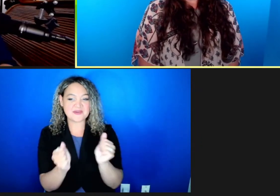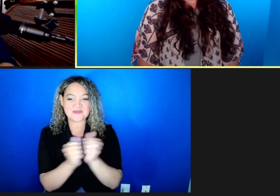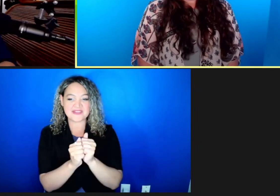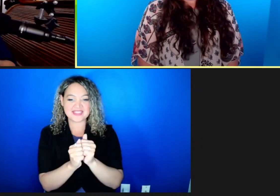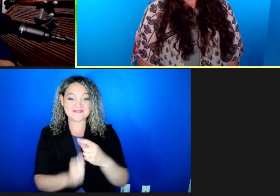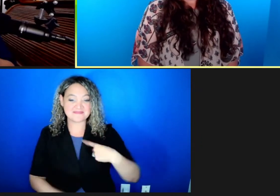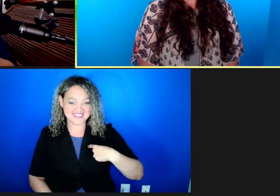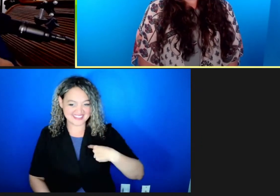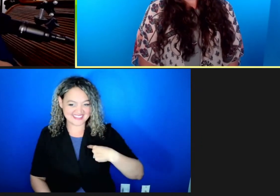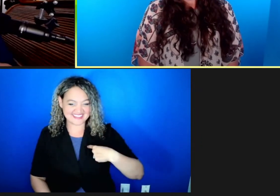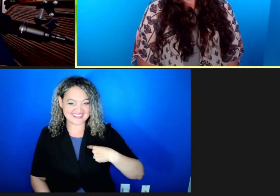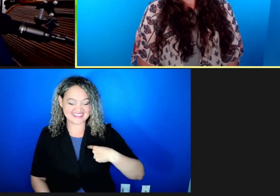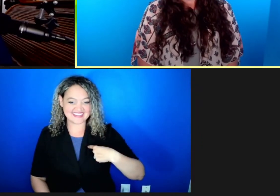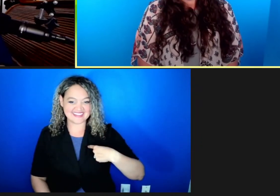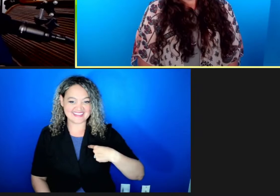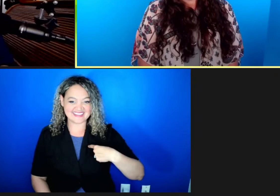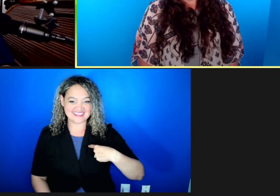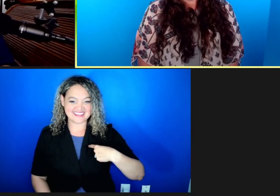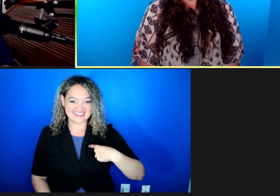with me